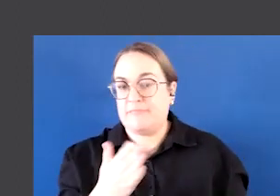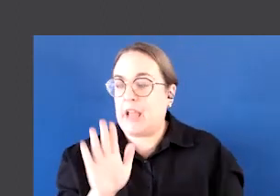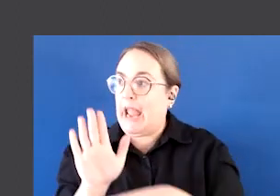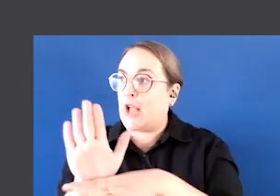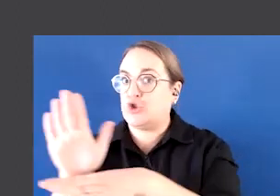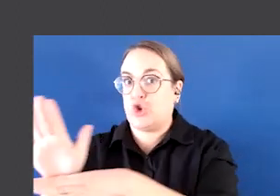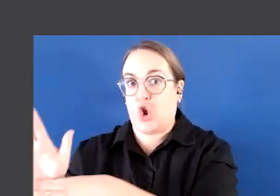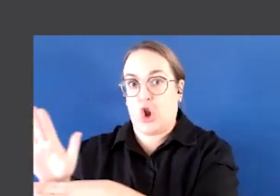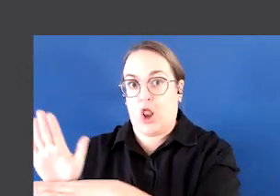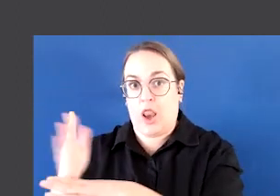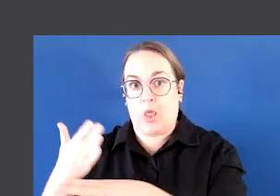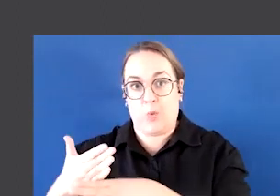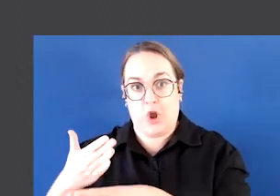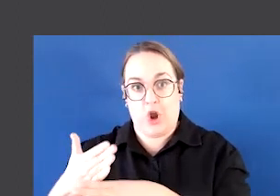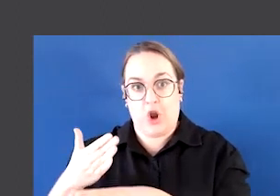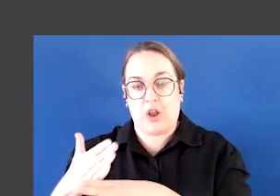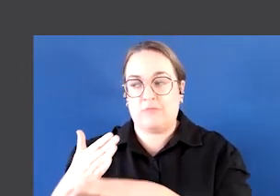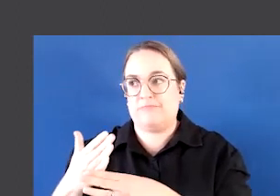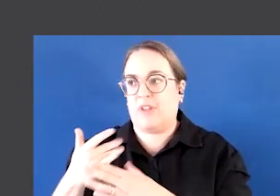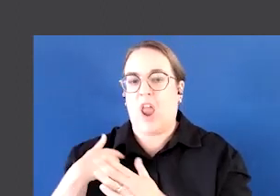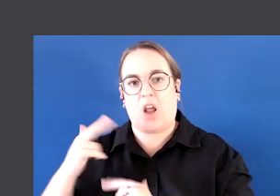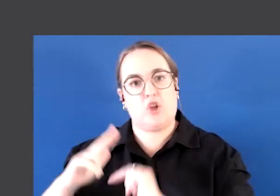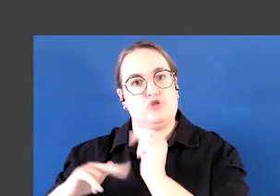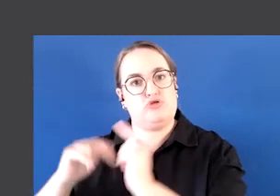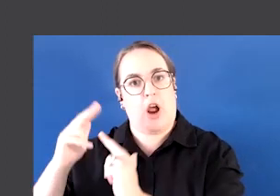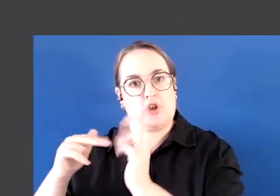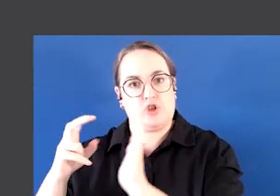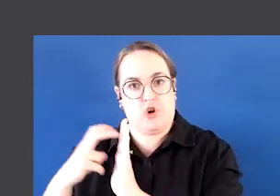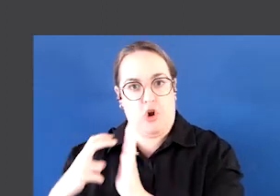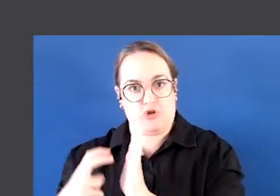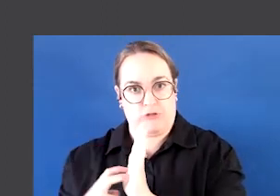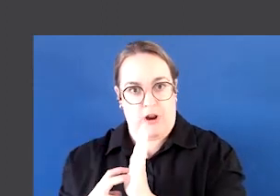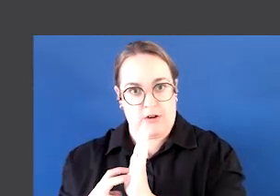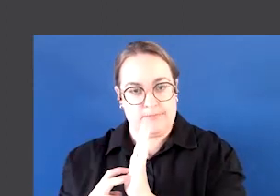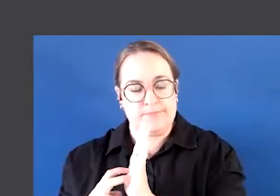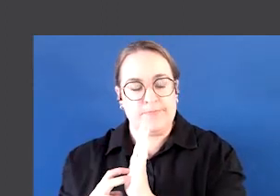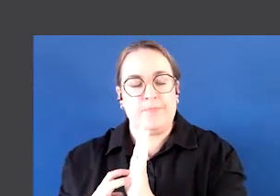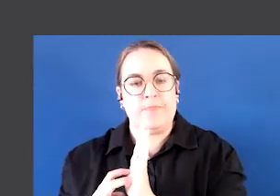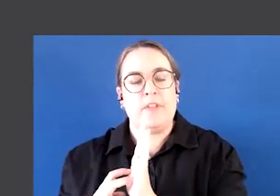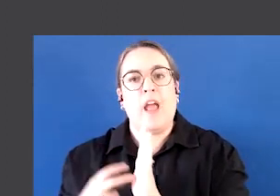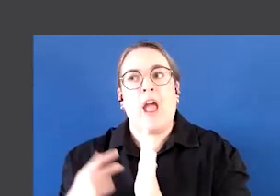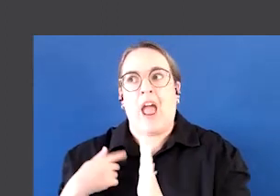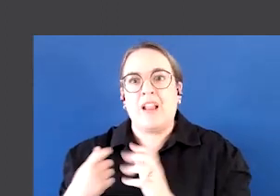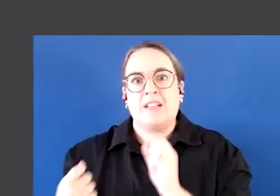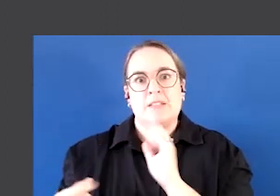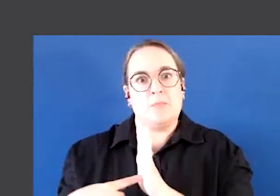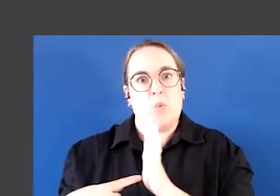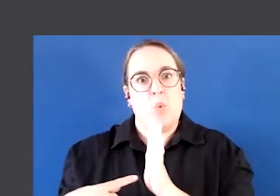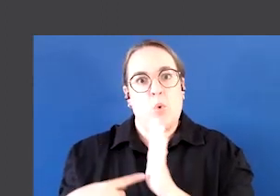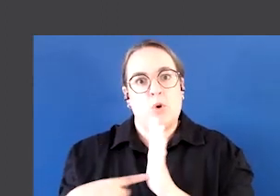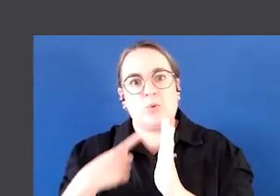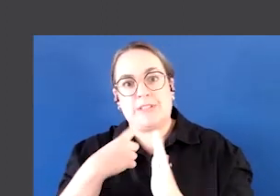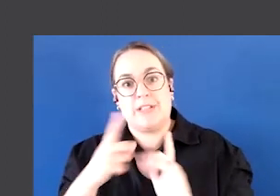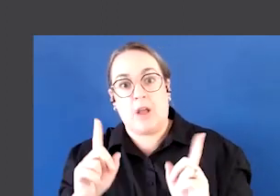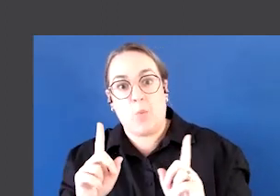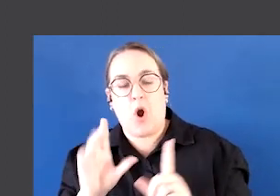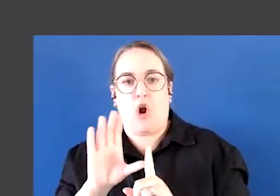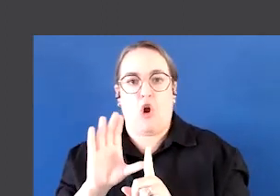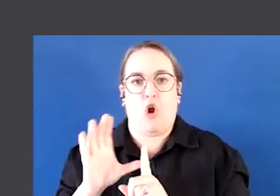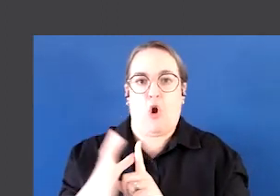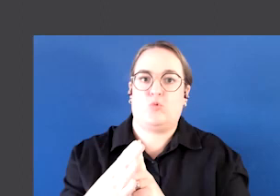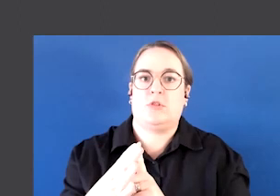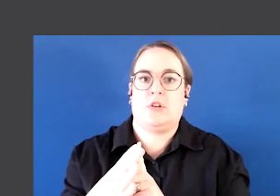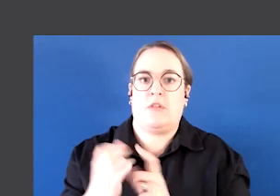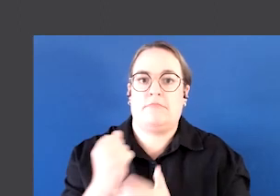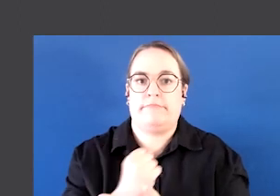also translate into approaches with our external parties as well, particularly our construction contractors. And I'd like to highlight there the importance of culture that